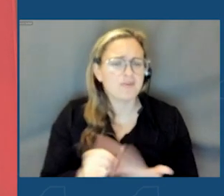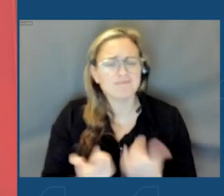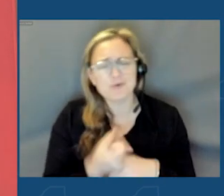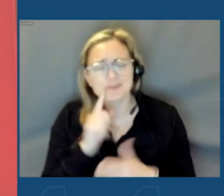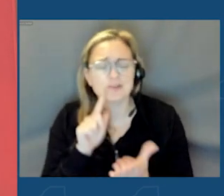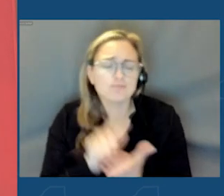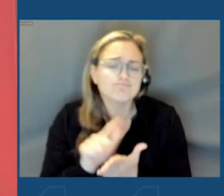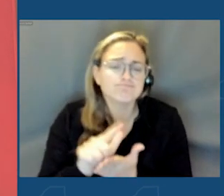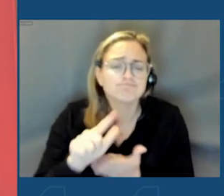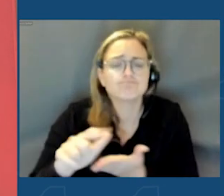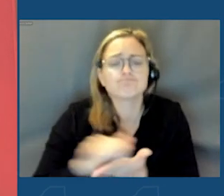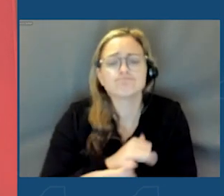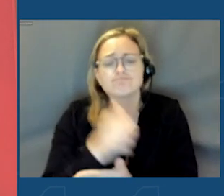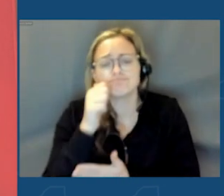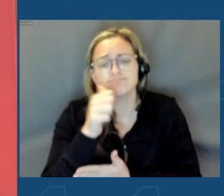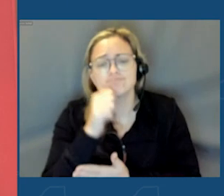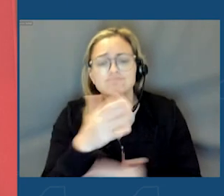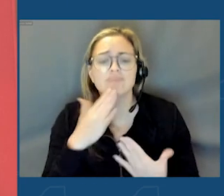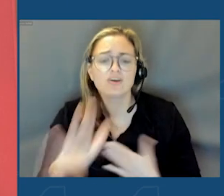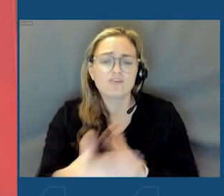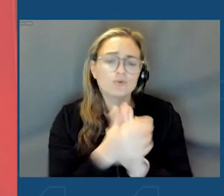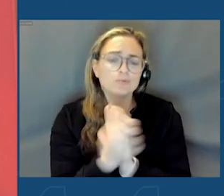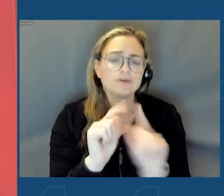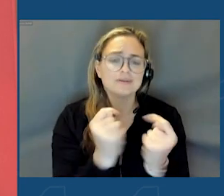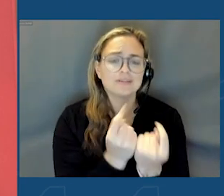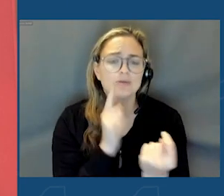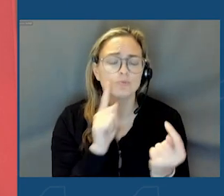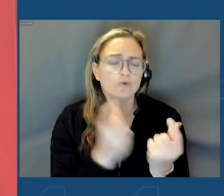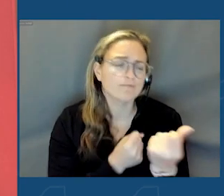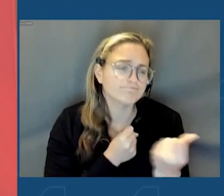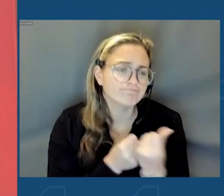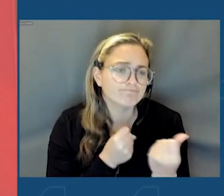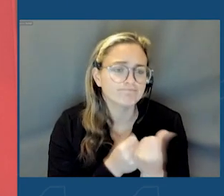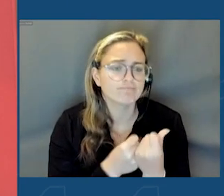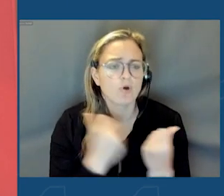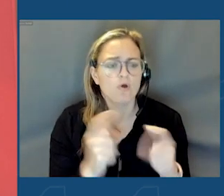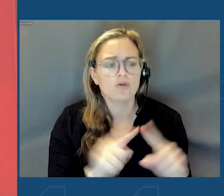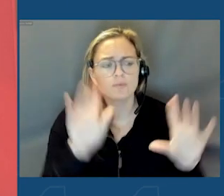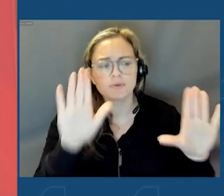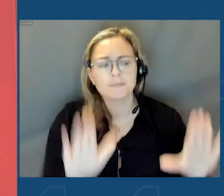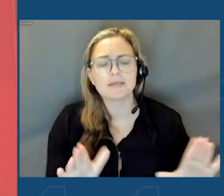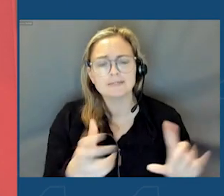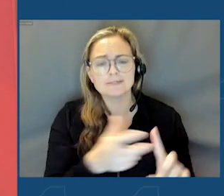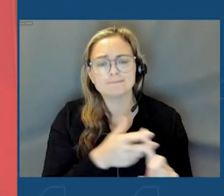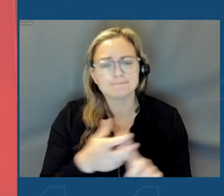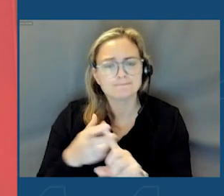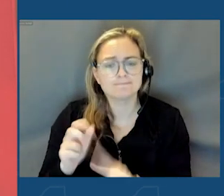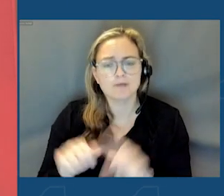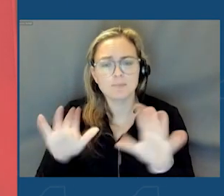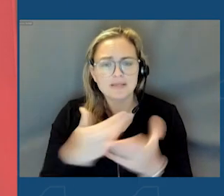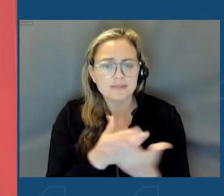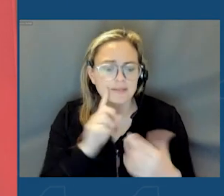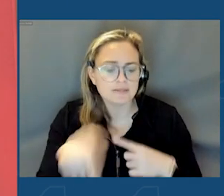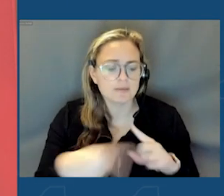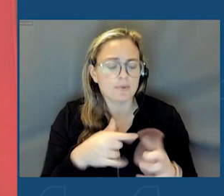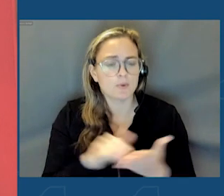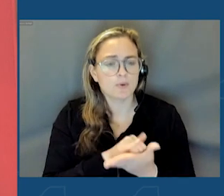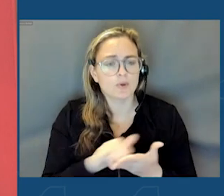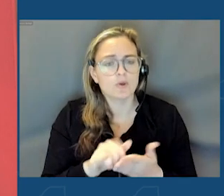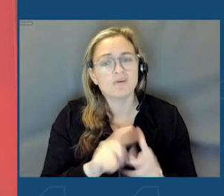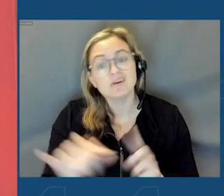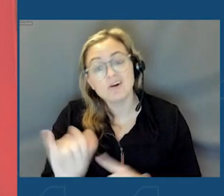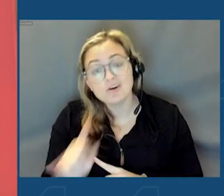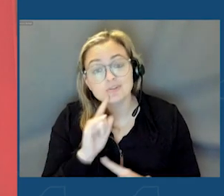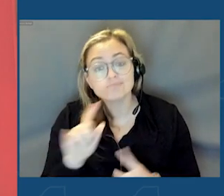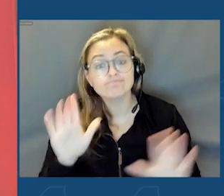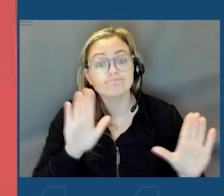day. So thank you and your talented team for helping promote all the great attractions and amazing things about New York. Also, we have great partners